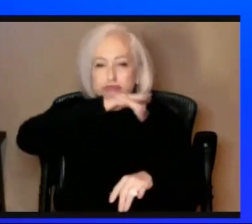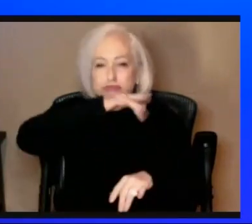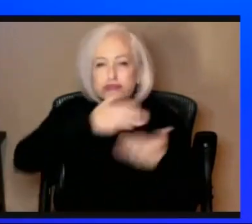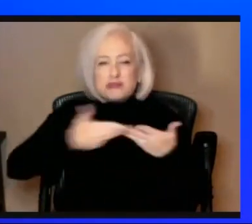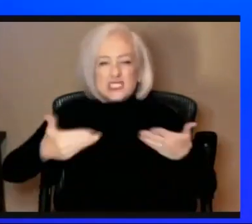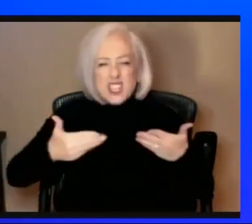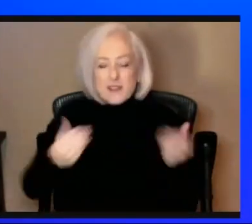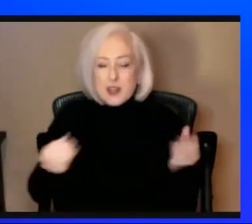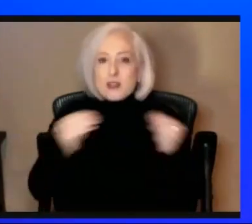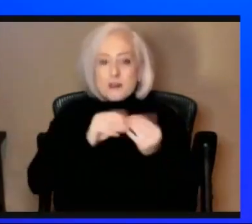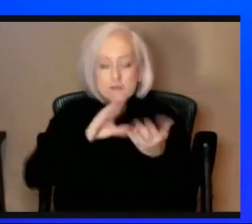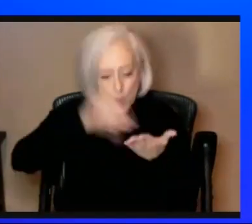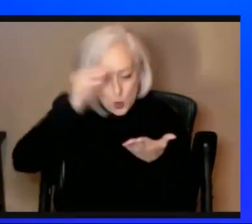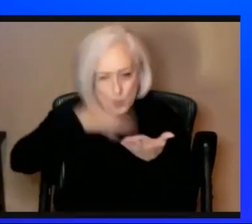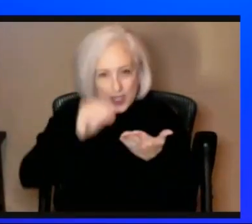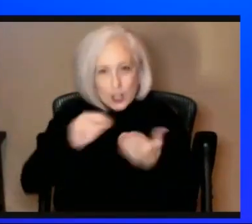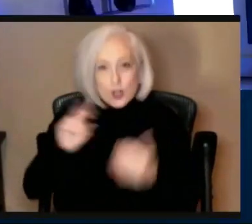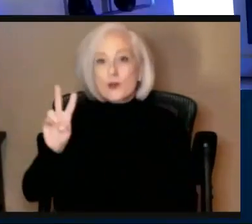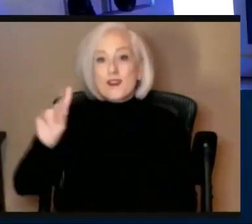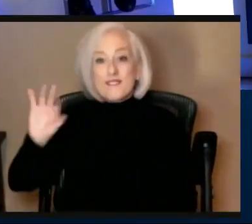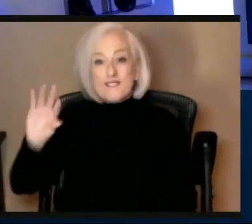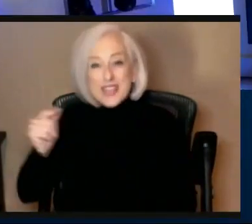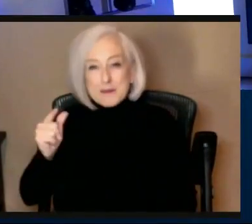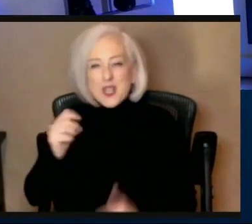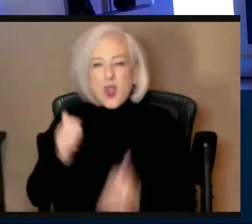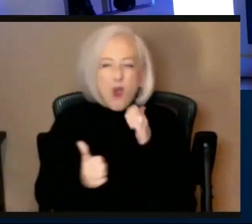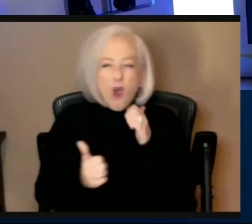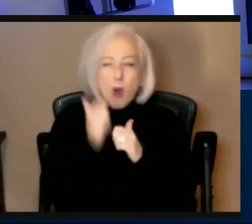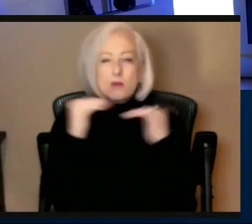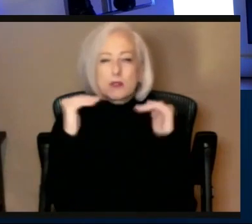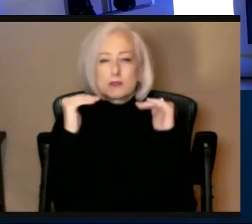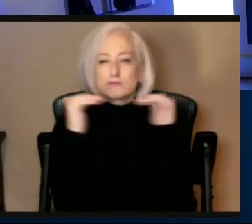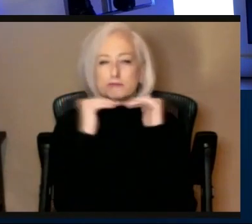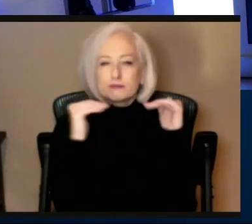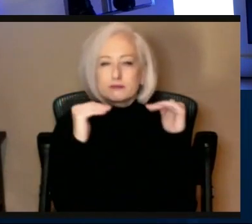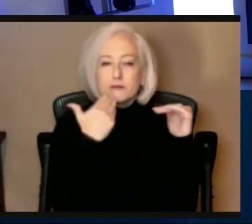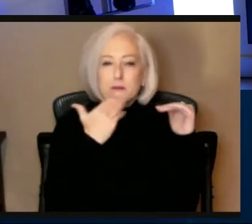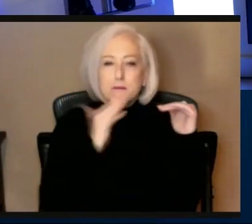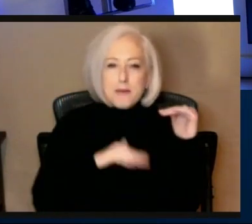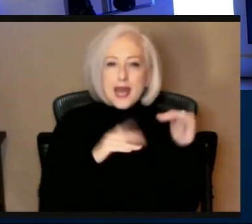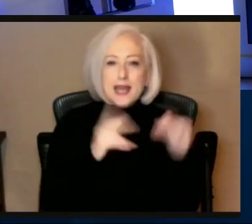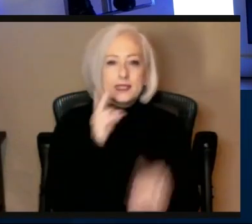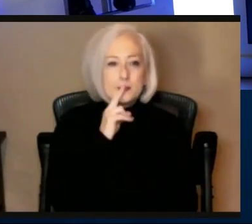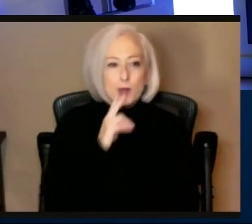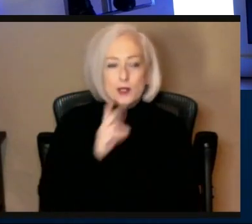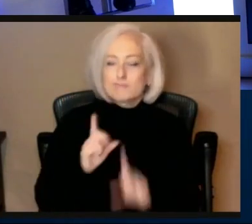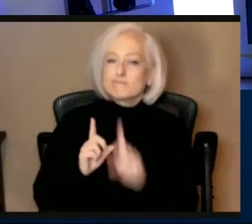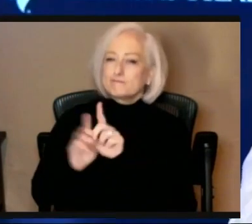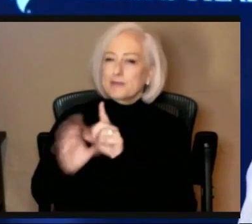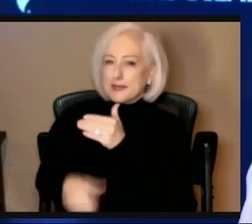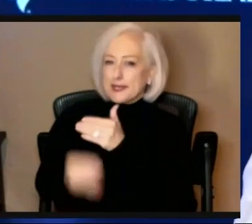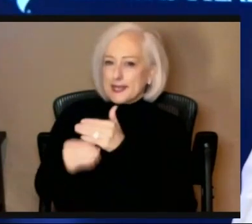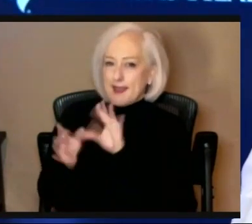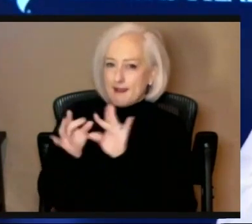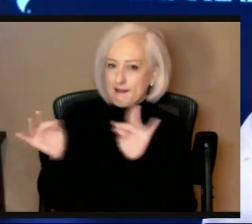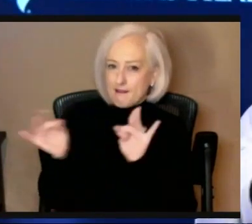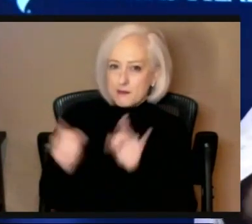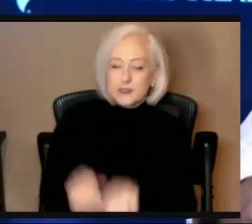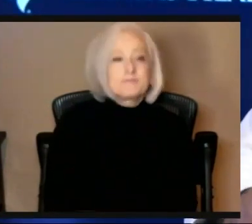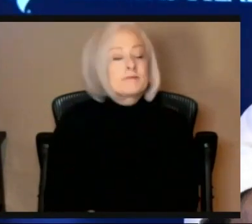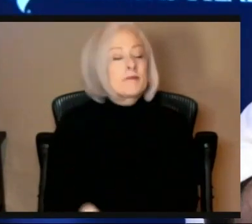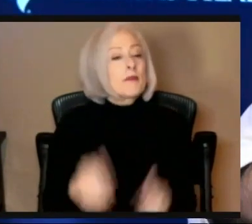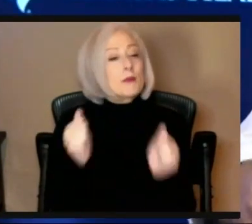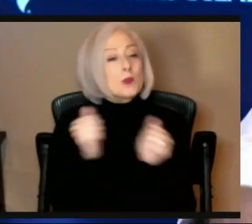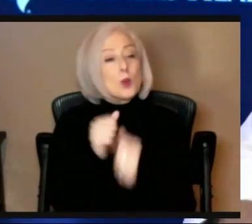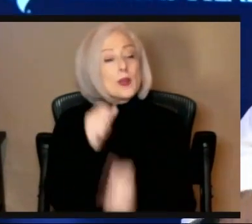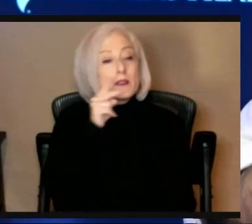really almost as bad as smoking. I would actually take that one step further. Please. So with smoking, it'll